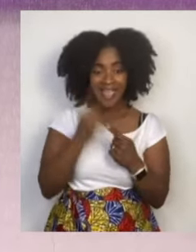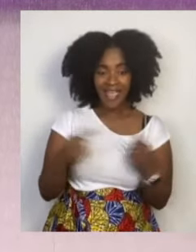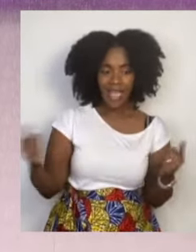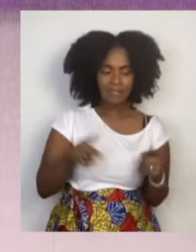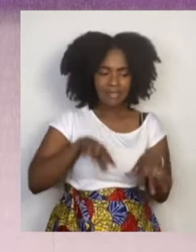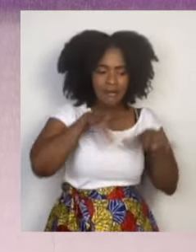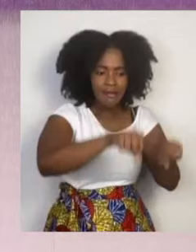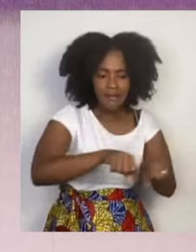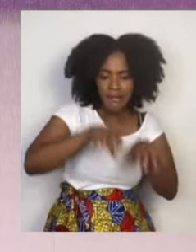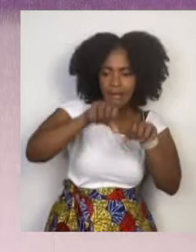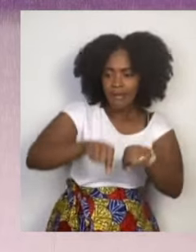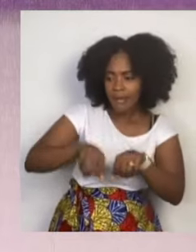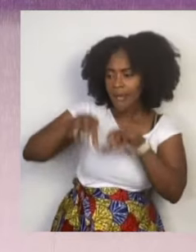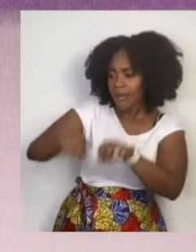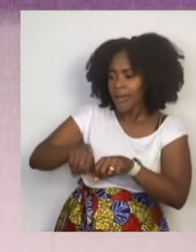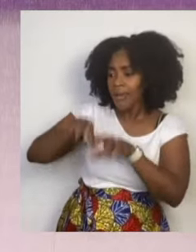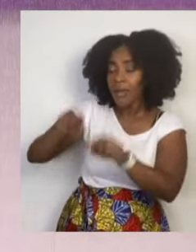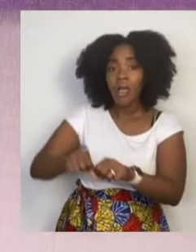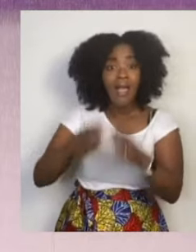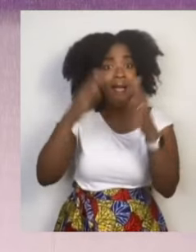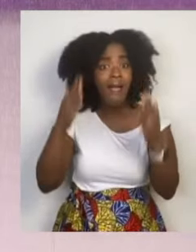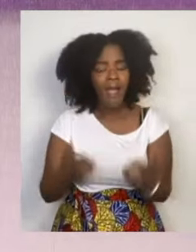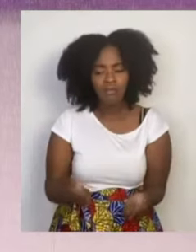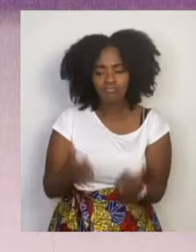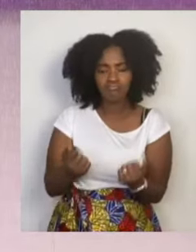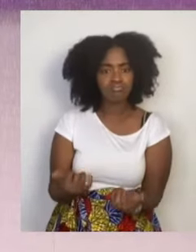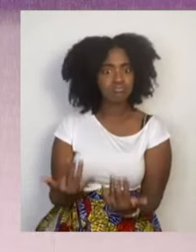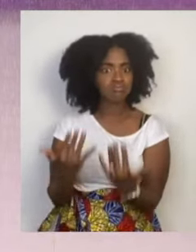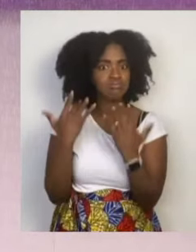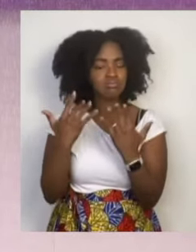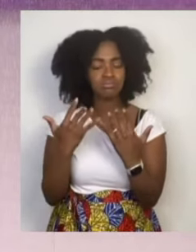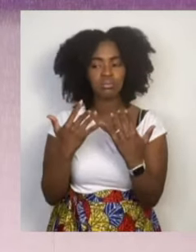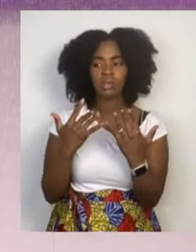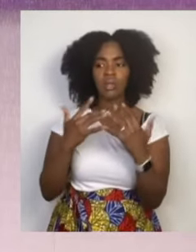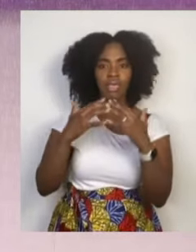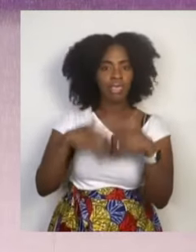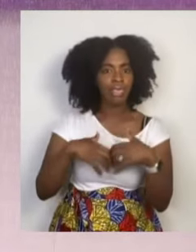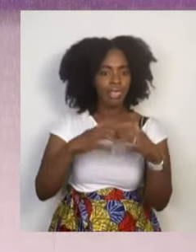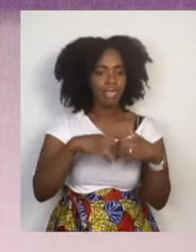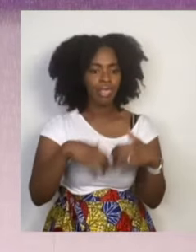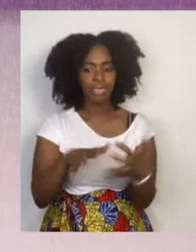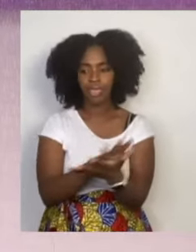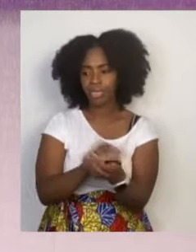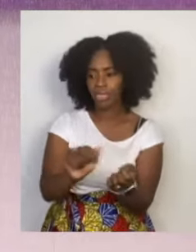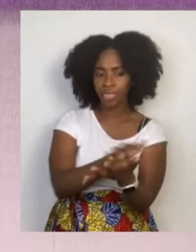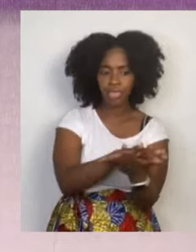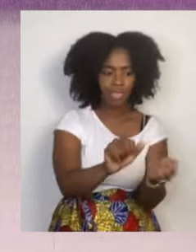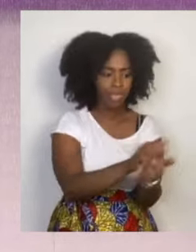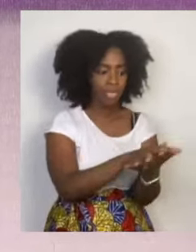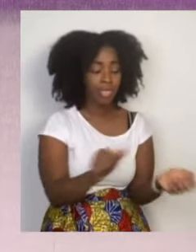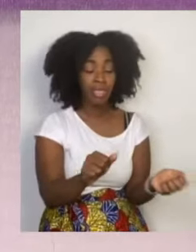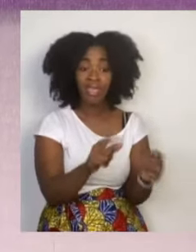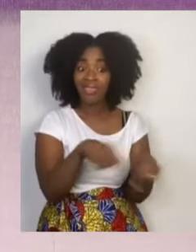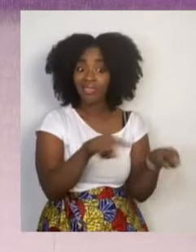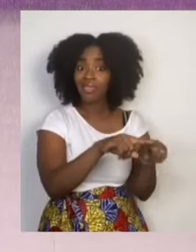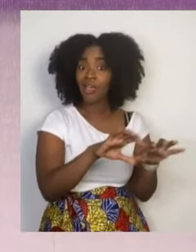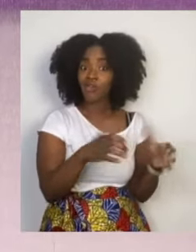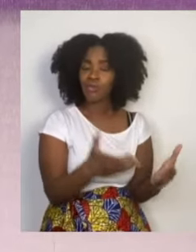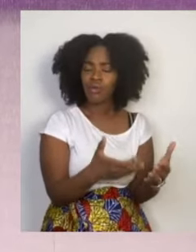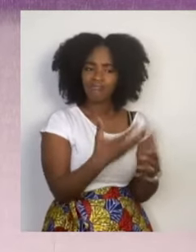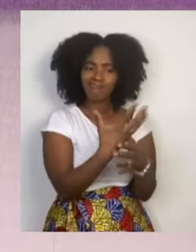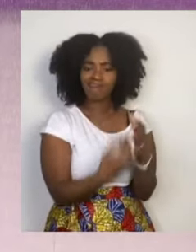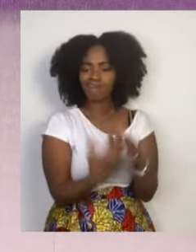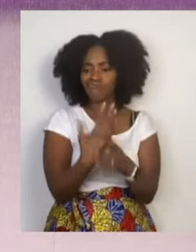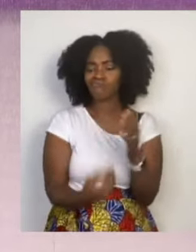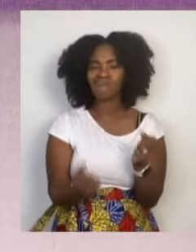on fire. Their villages have been burned to the ground. They have lost their things. Many have lost their